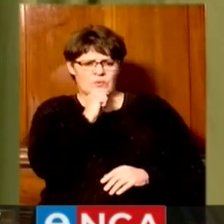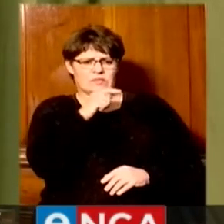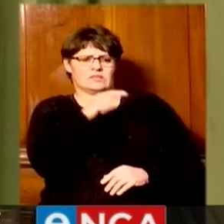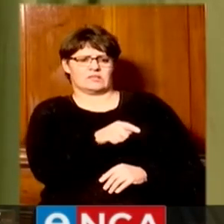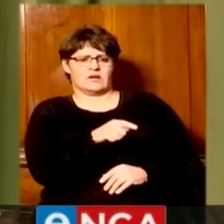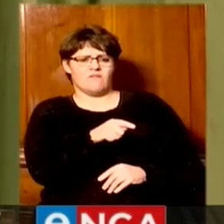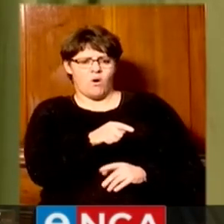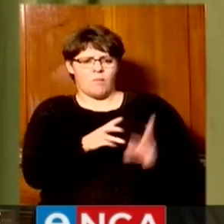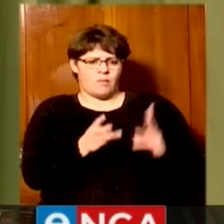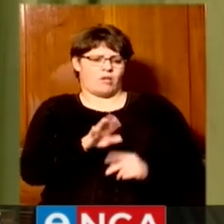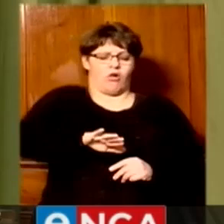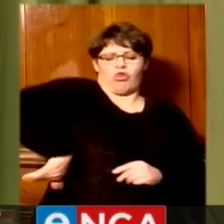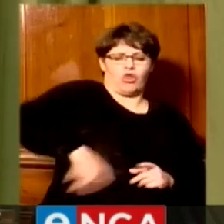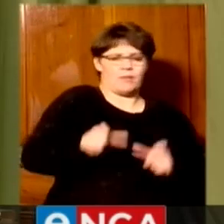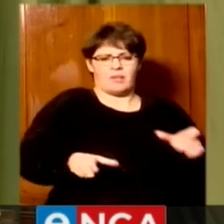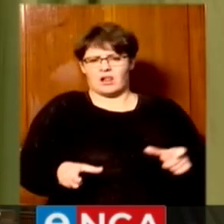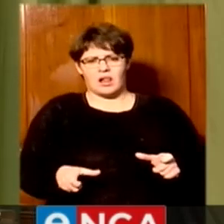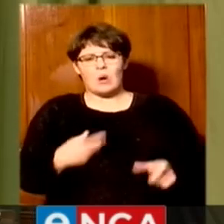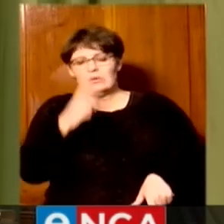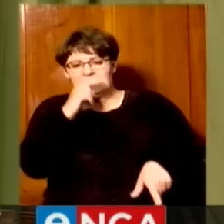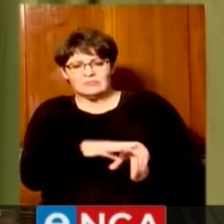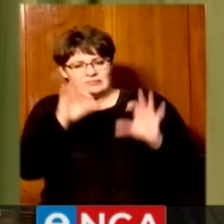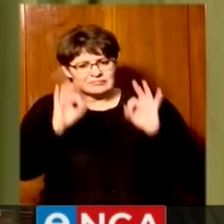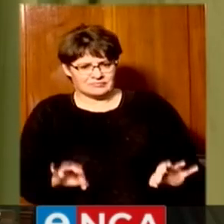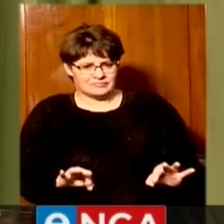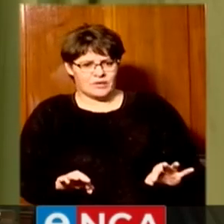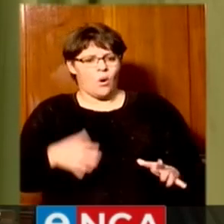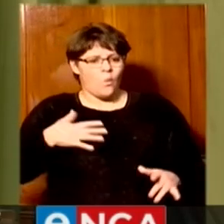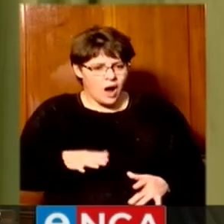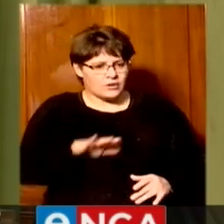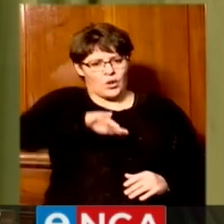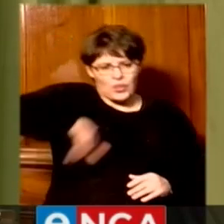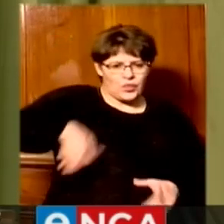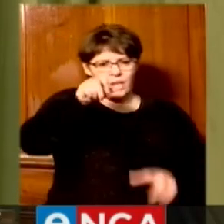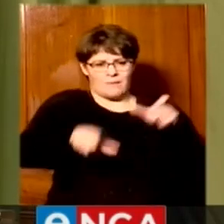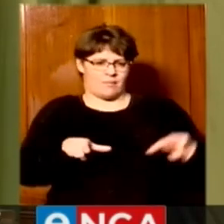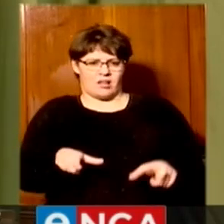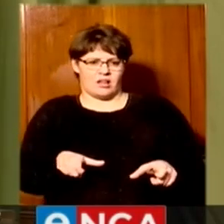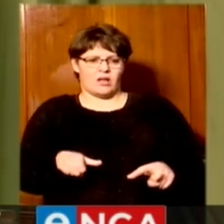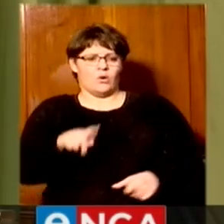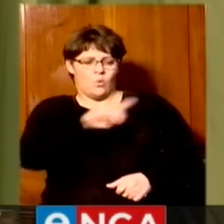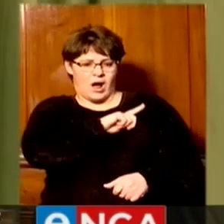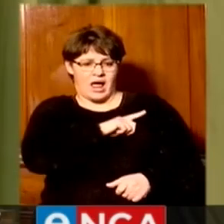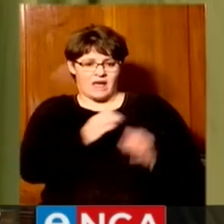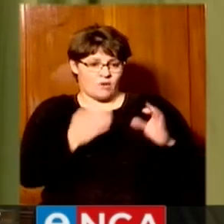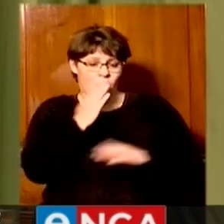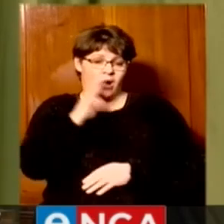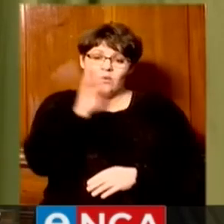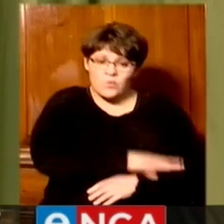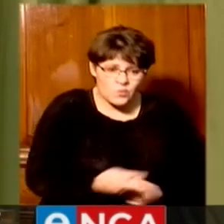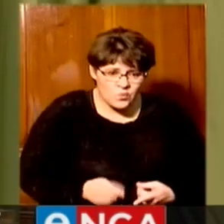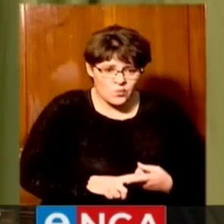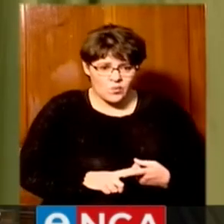of excluding people. Ngeke siba exclude abantu if umuntu angasebenzi